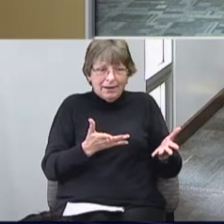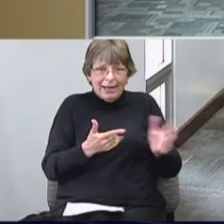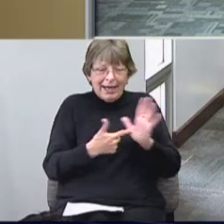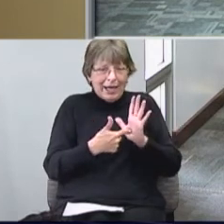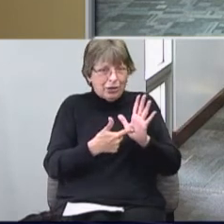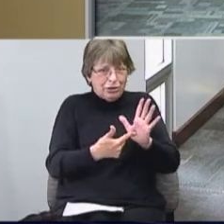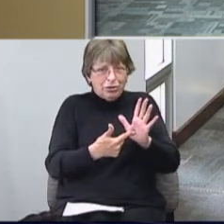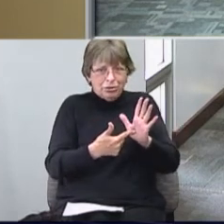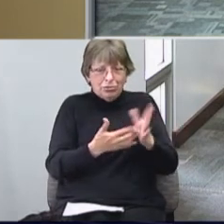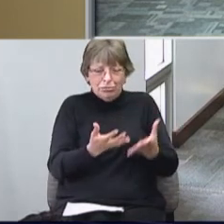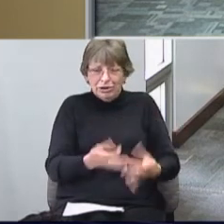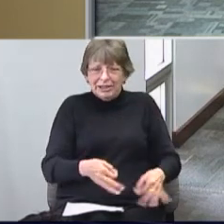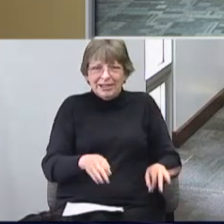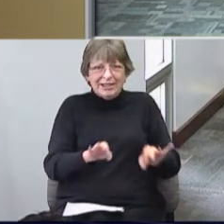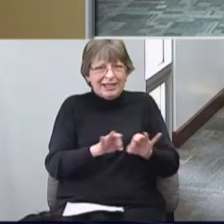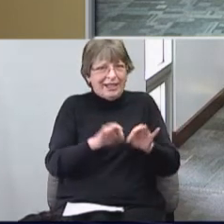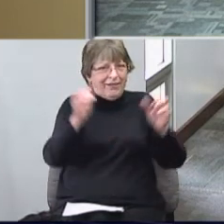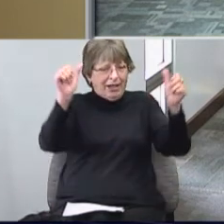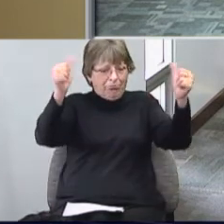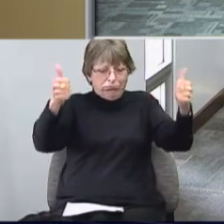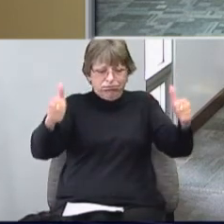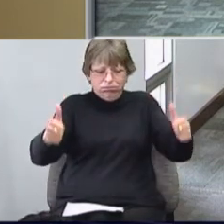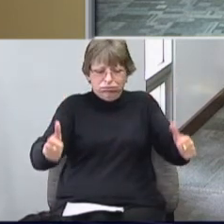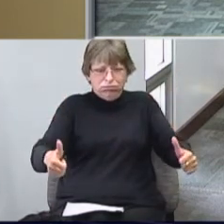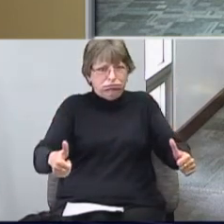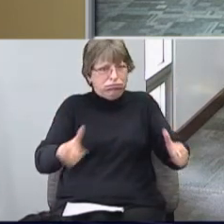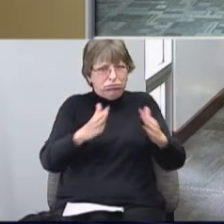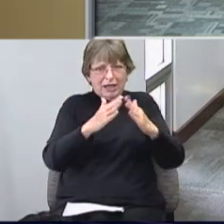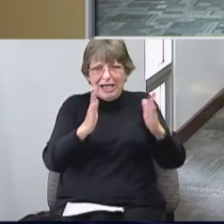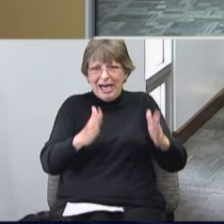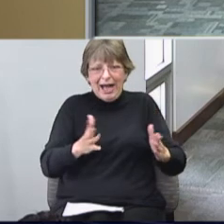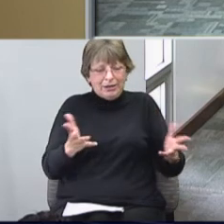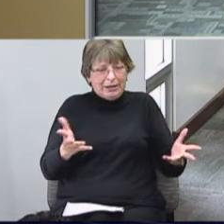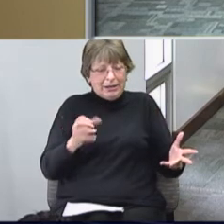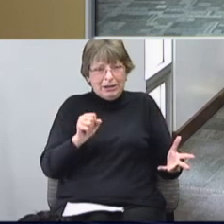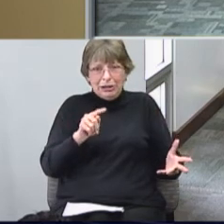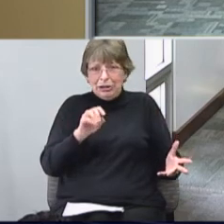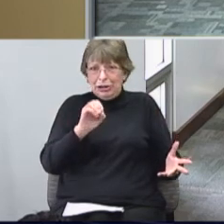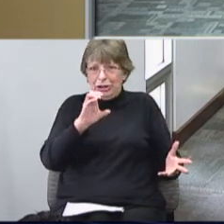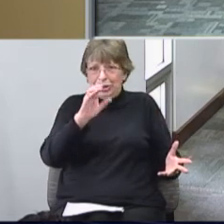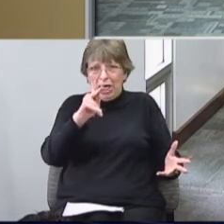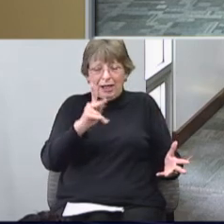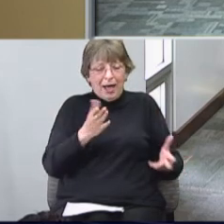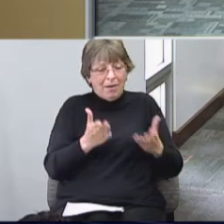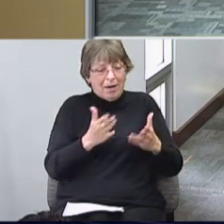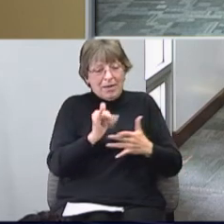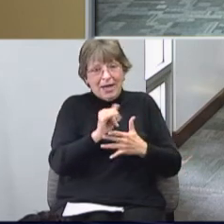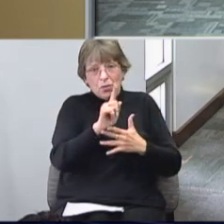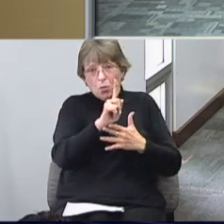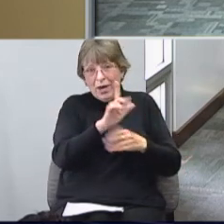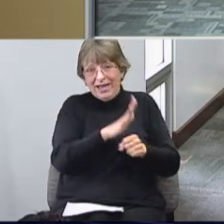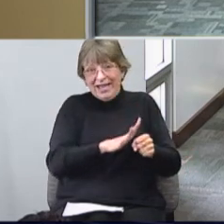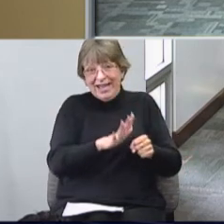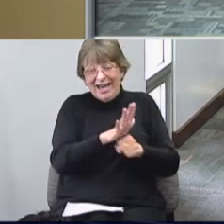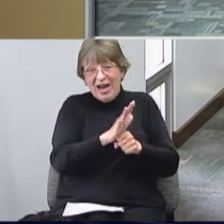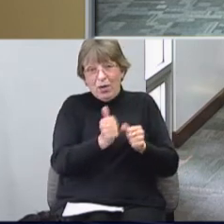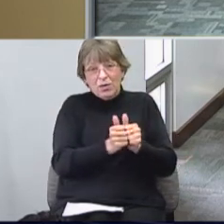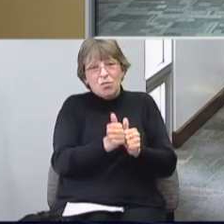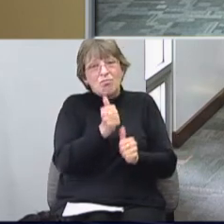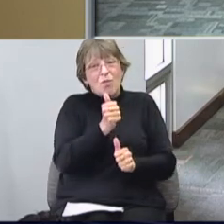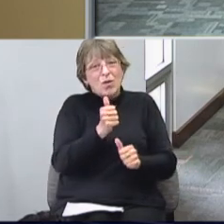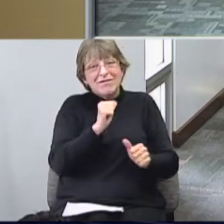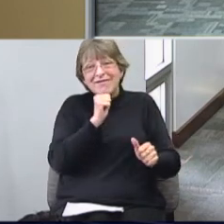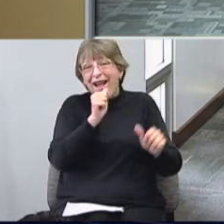a significant deterioration in the housing stock. And it might be one of the areas most